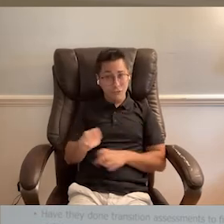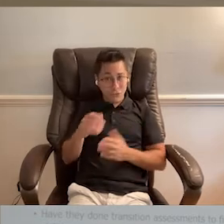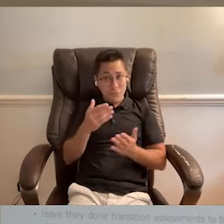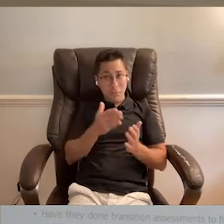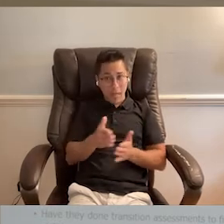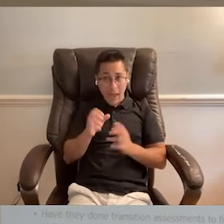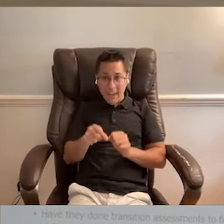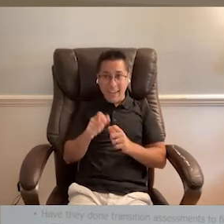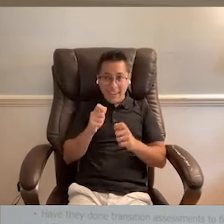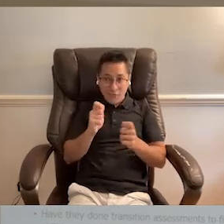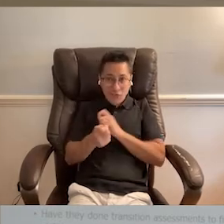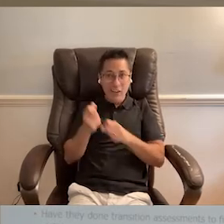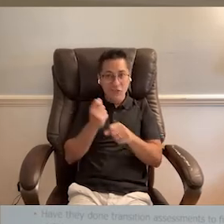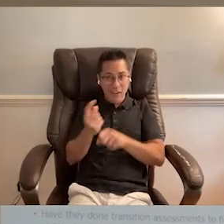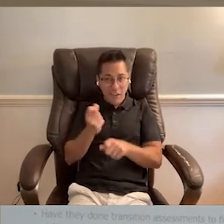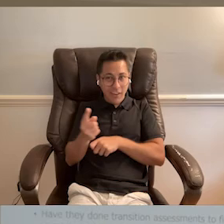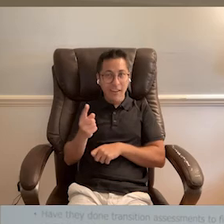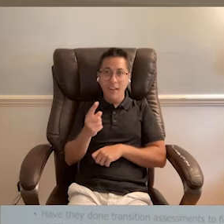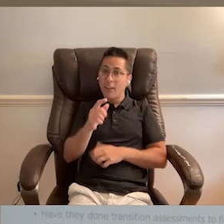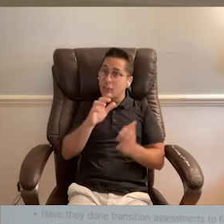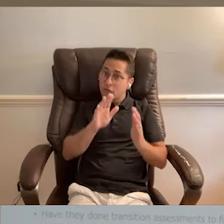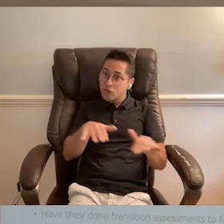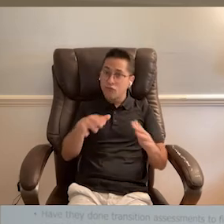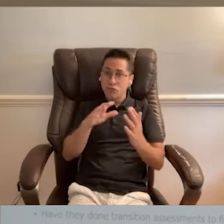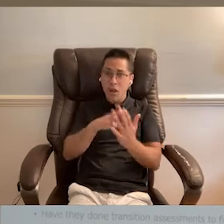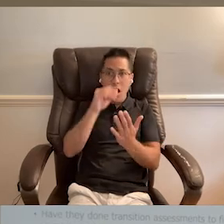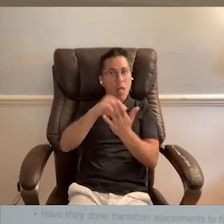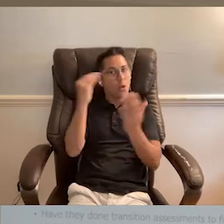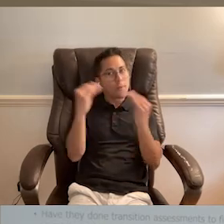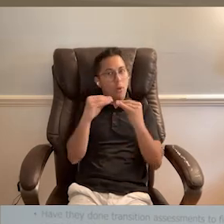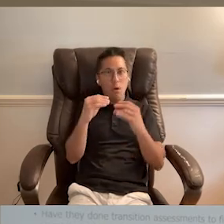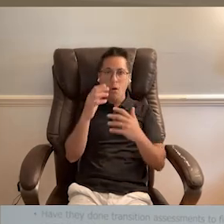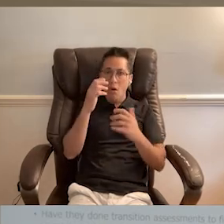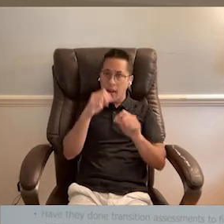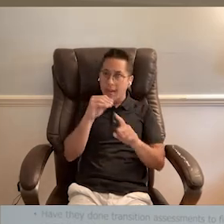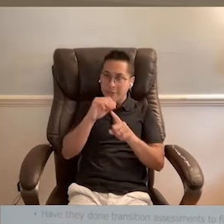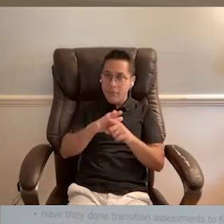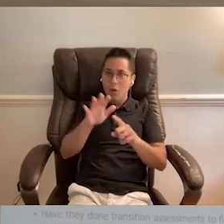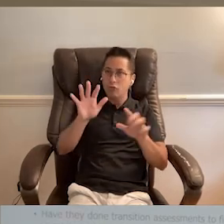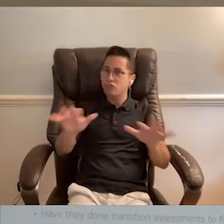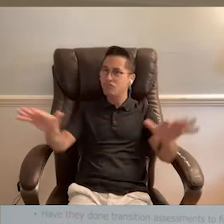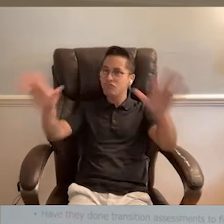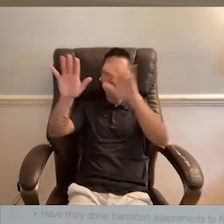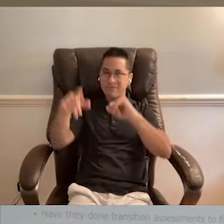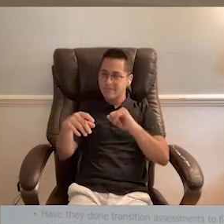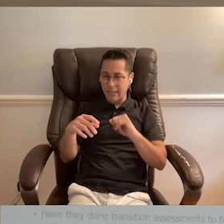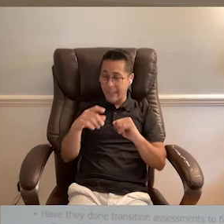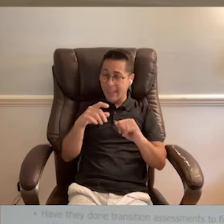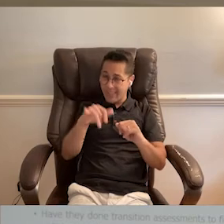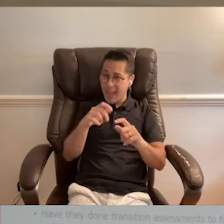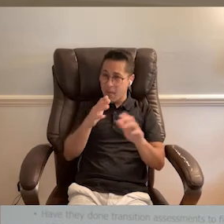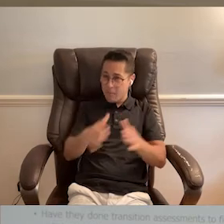As children get more information, as they get exposed to the world, it can change every year. So, but what